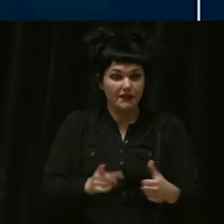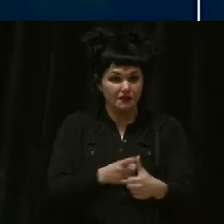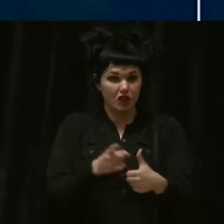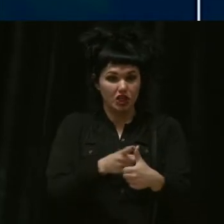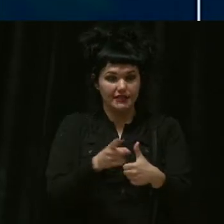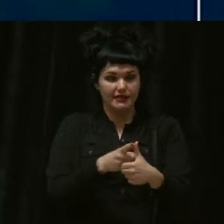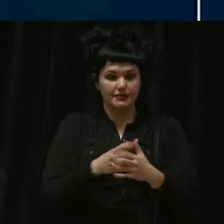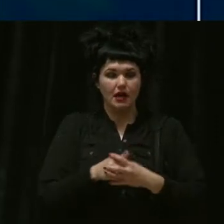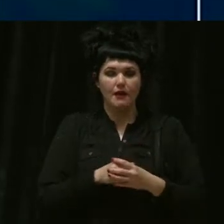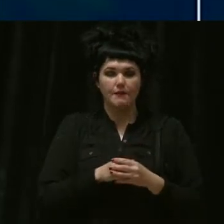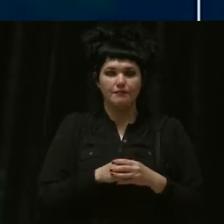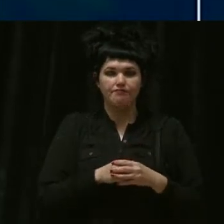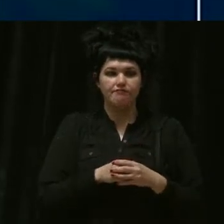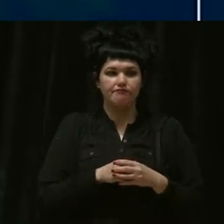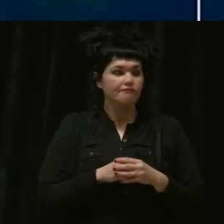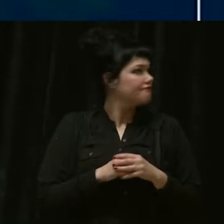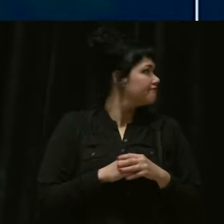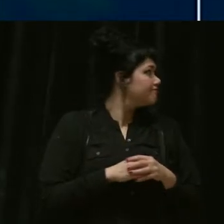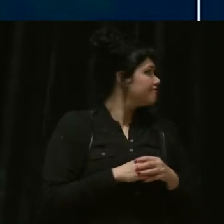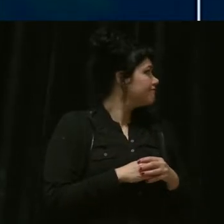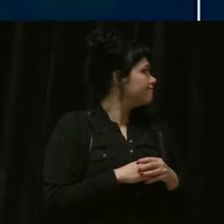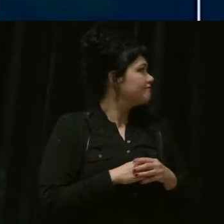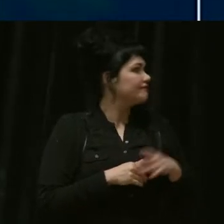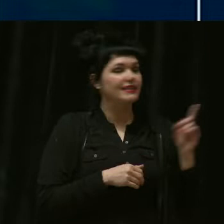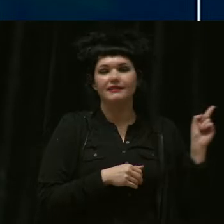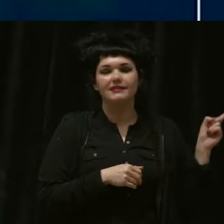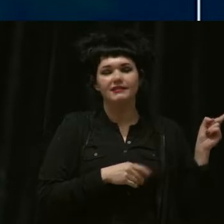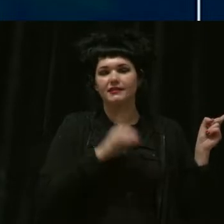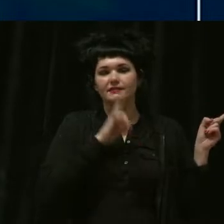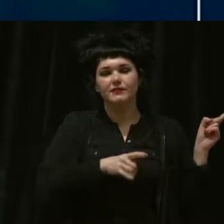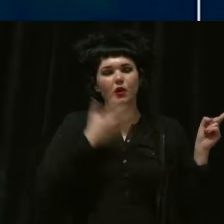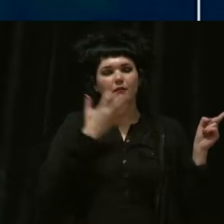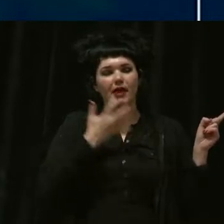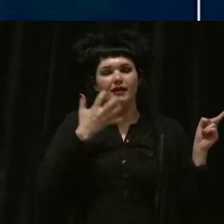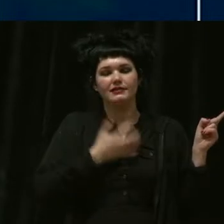First, and this is always amazing. So when I share